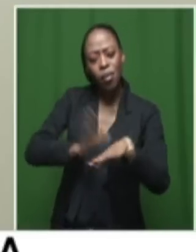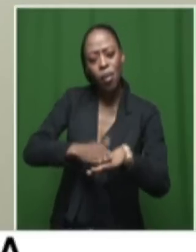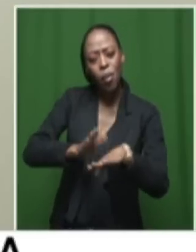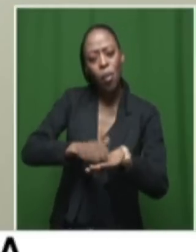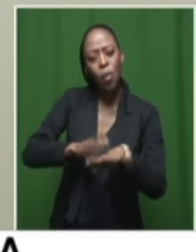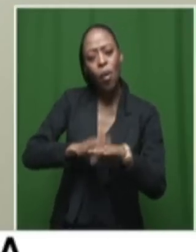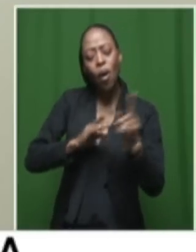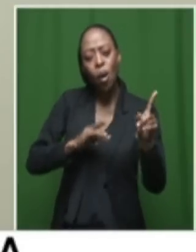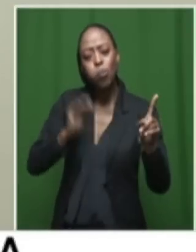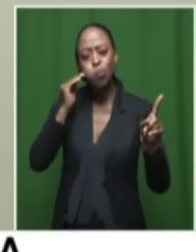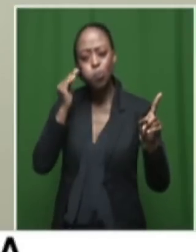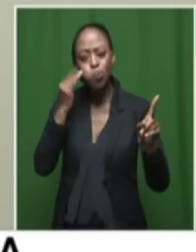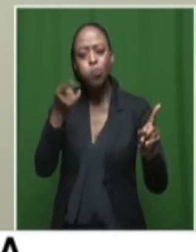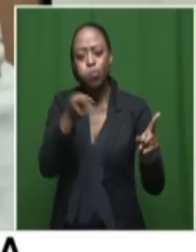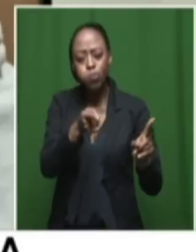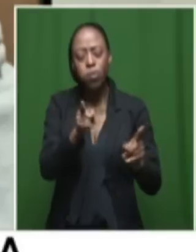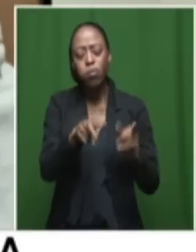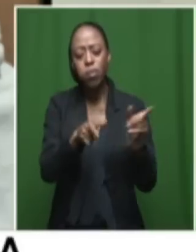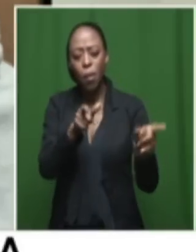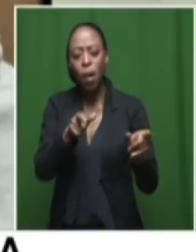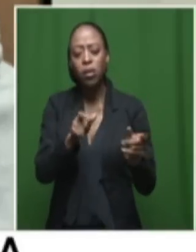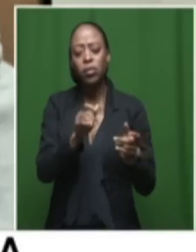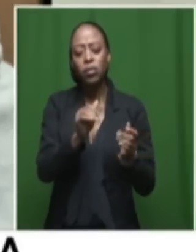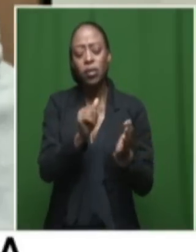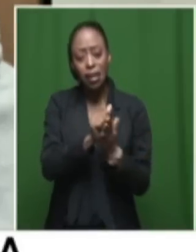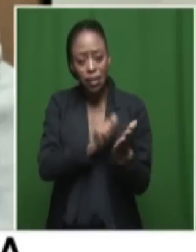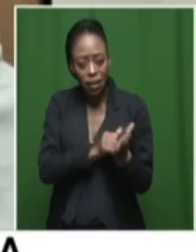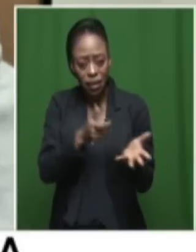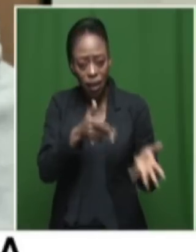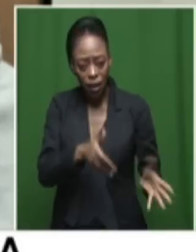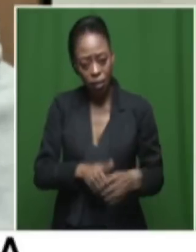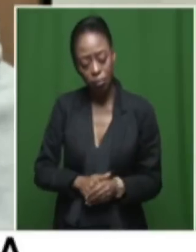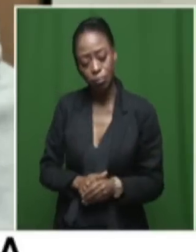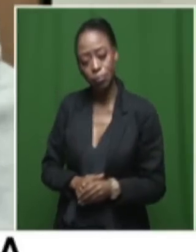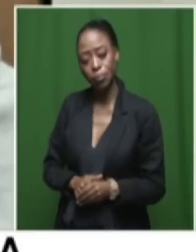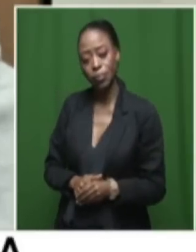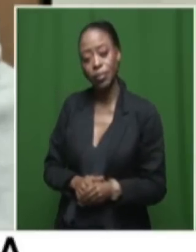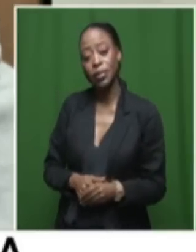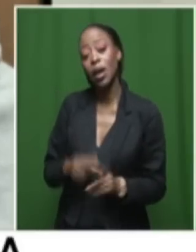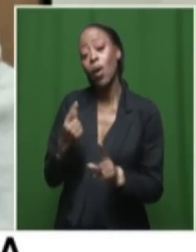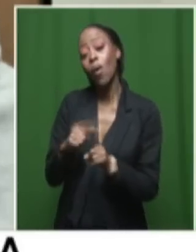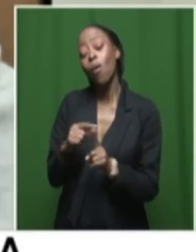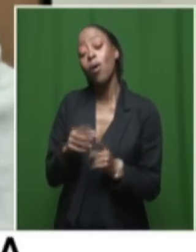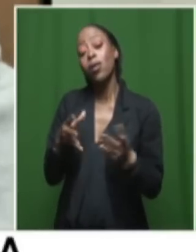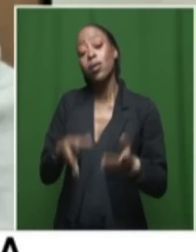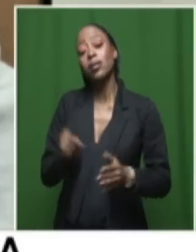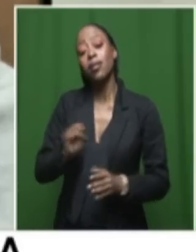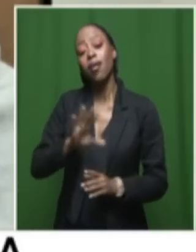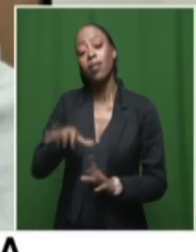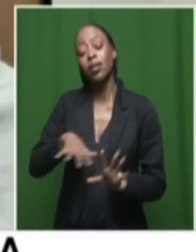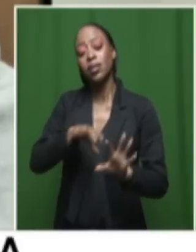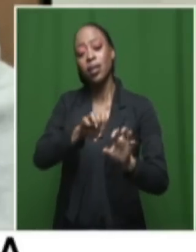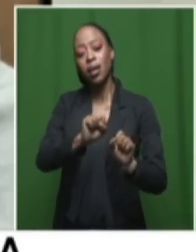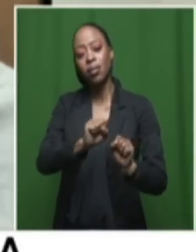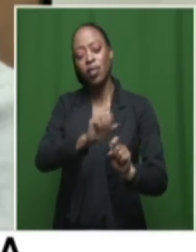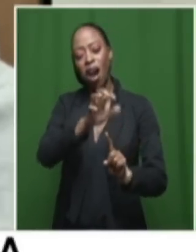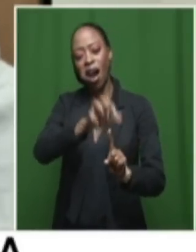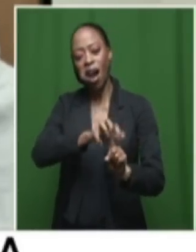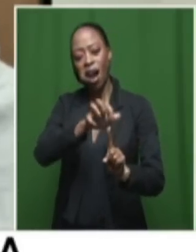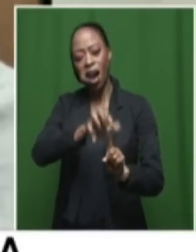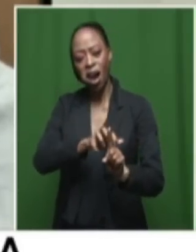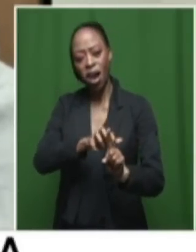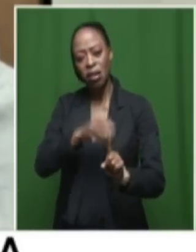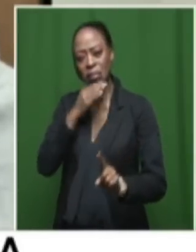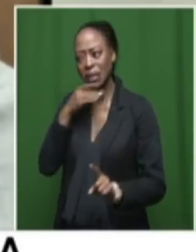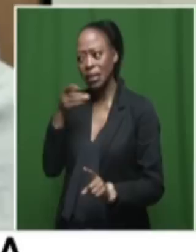imperialist agenda in our country. So one of the buzzwords in South Africa is, of course, capture. So are you saying